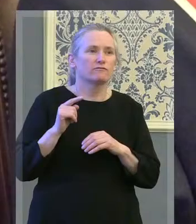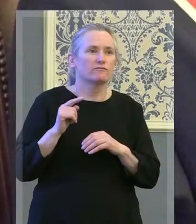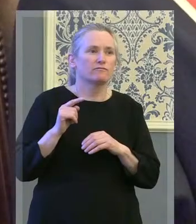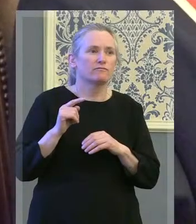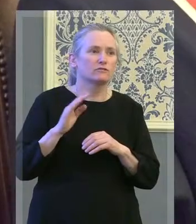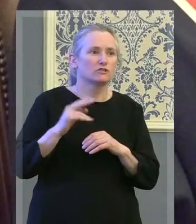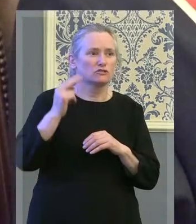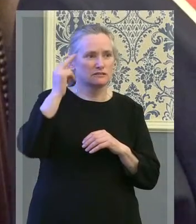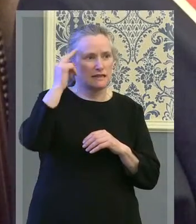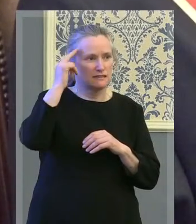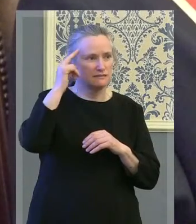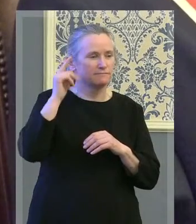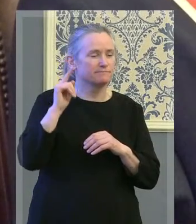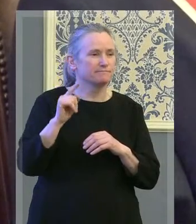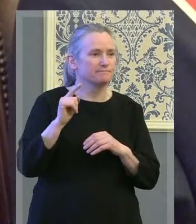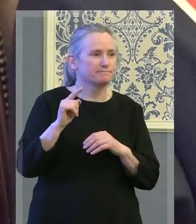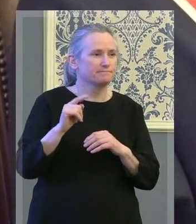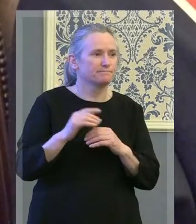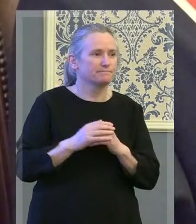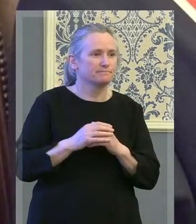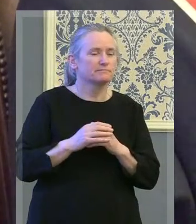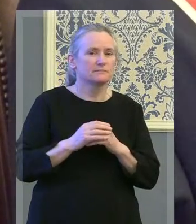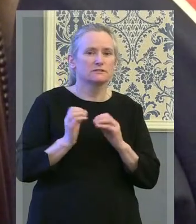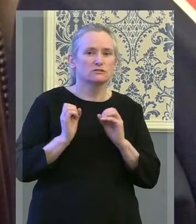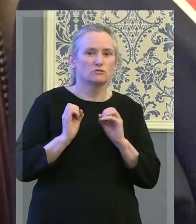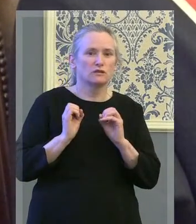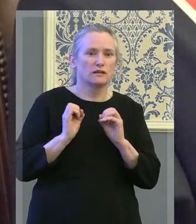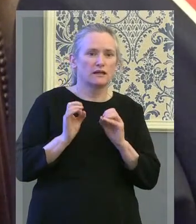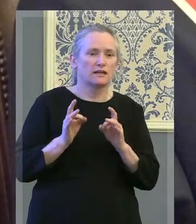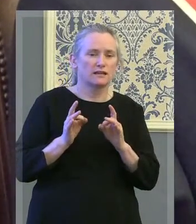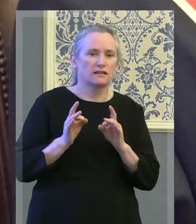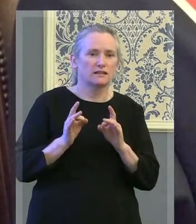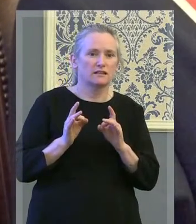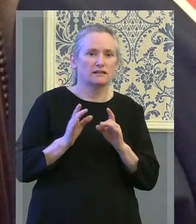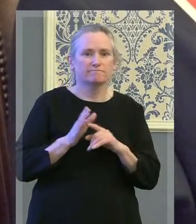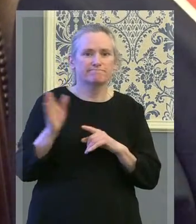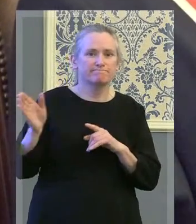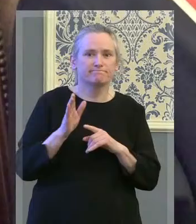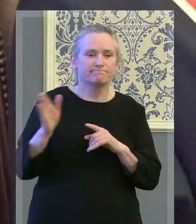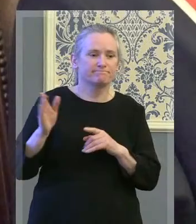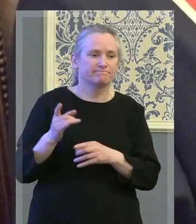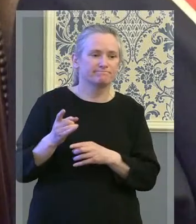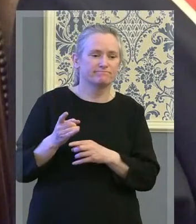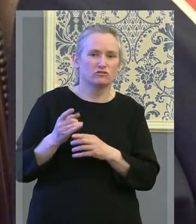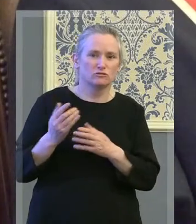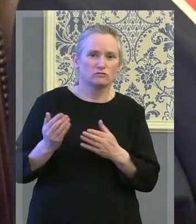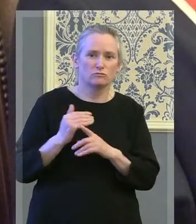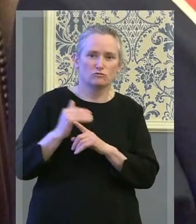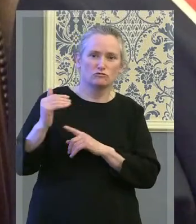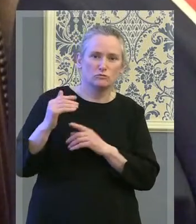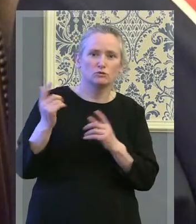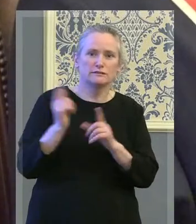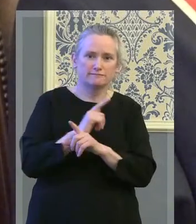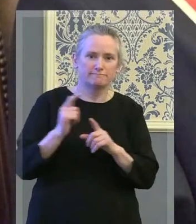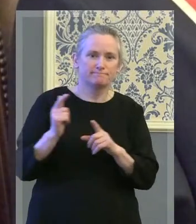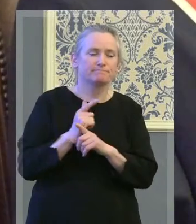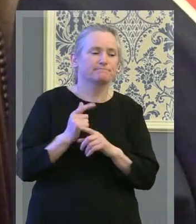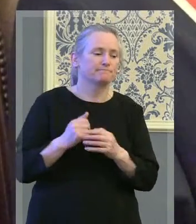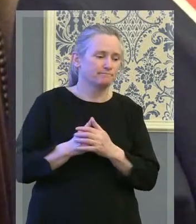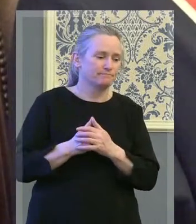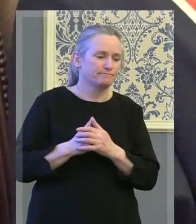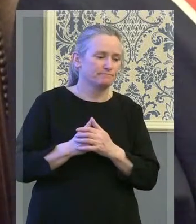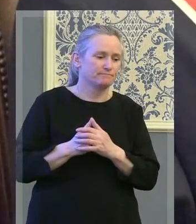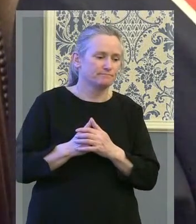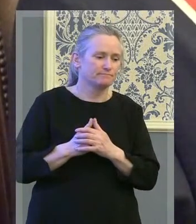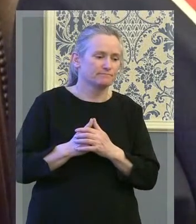must take the view that you can lose. It's okay thinking you're going to win, even if you have good proof that on your side. So